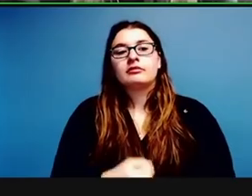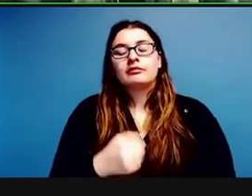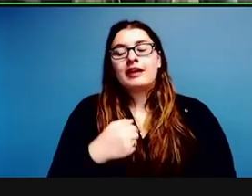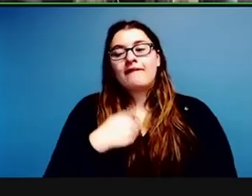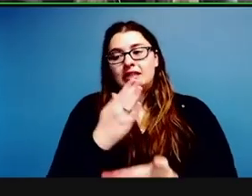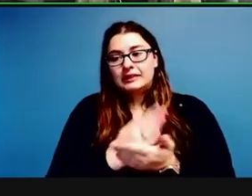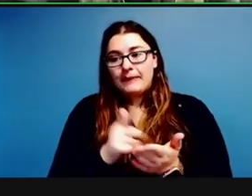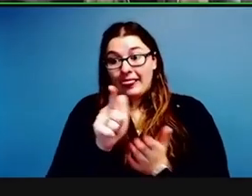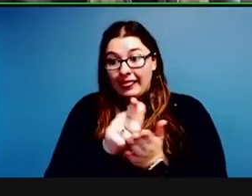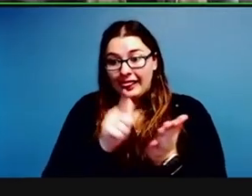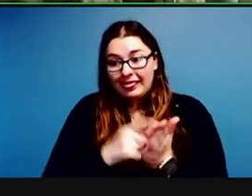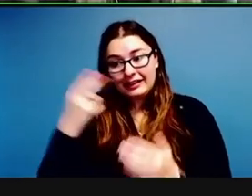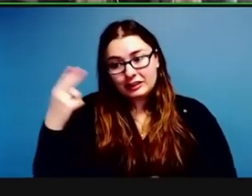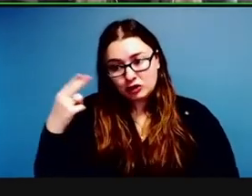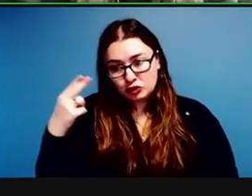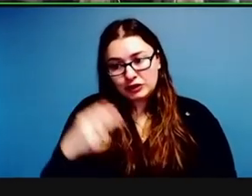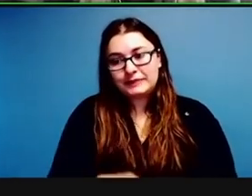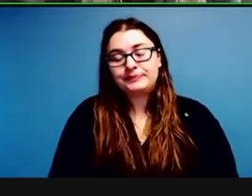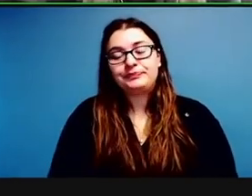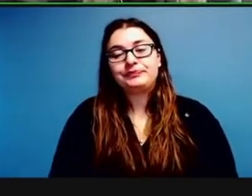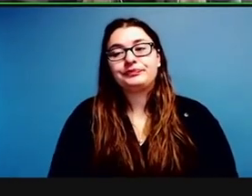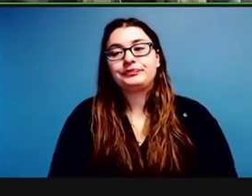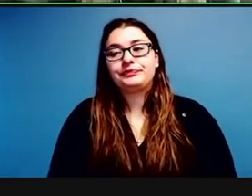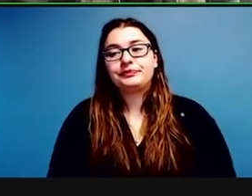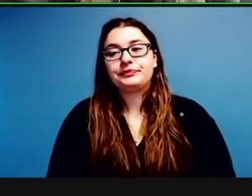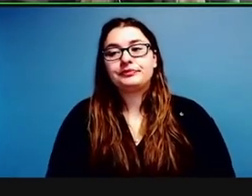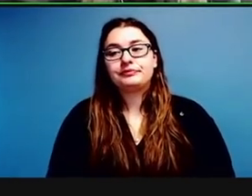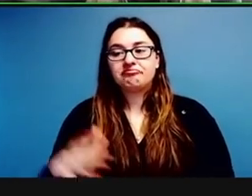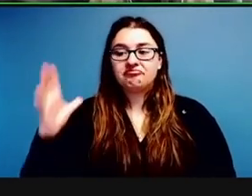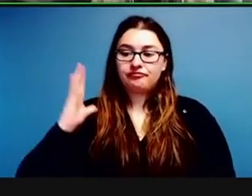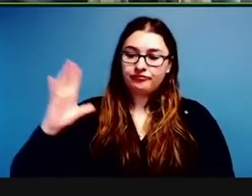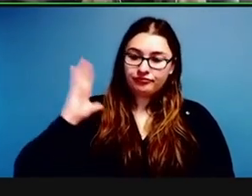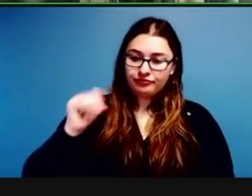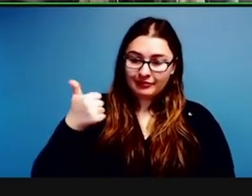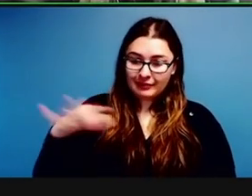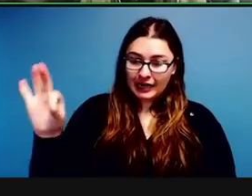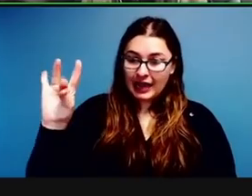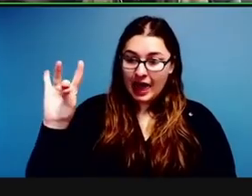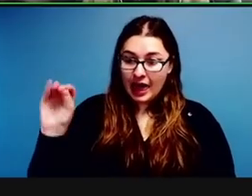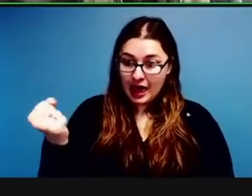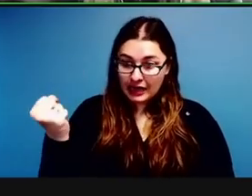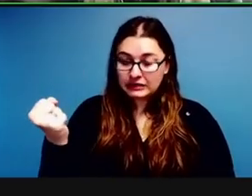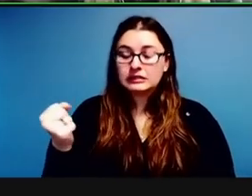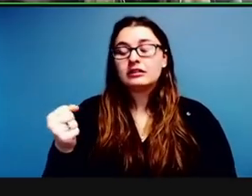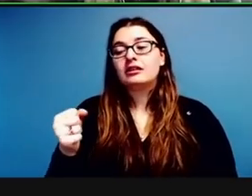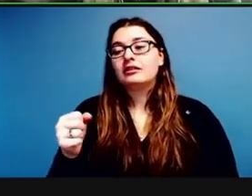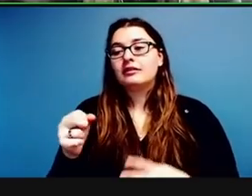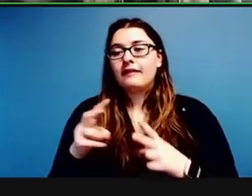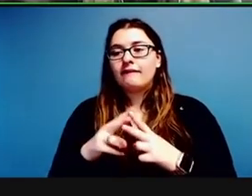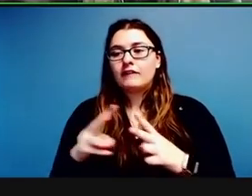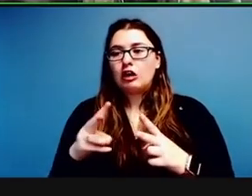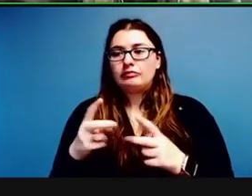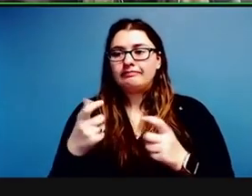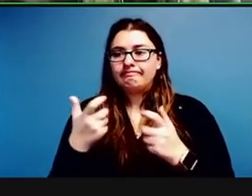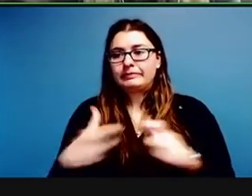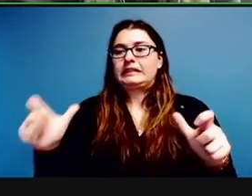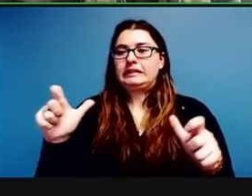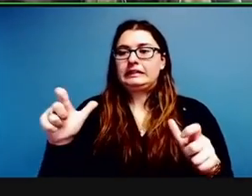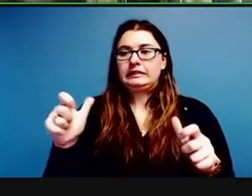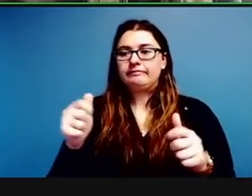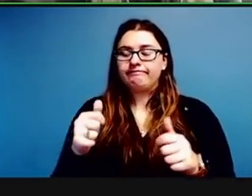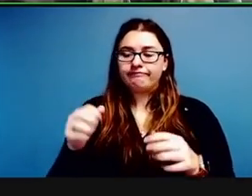legal history to this. Back in the 1980s, there was a very significant Supreme